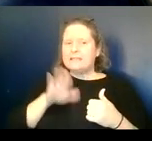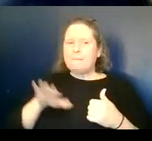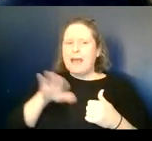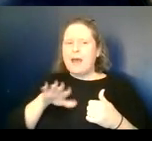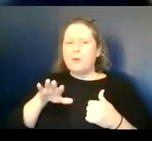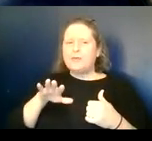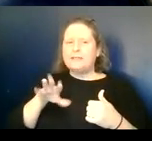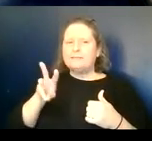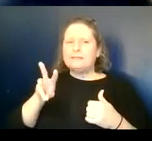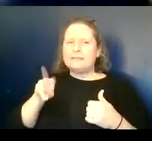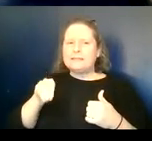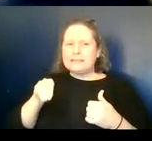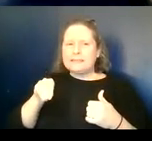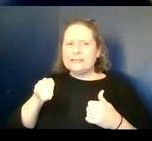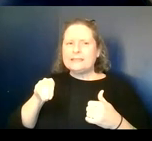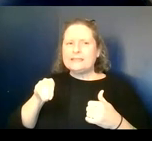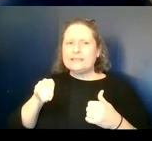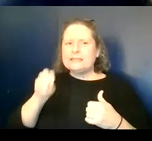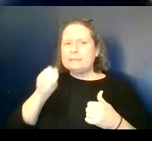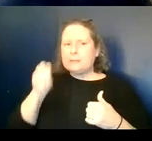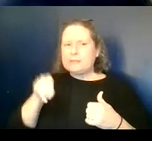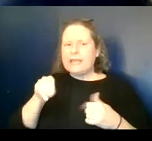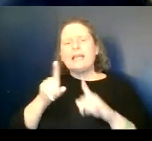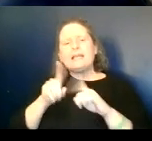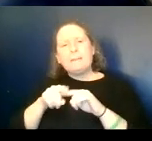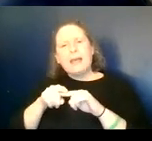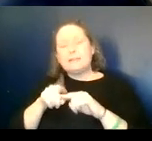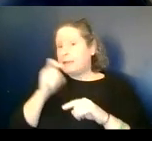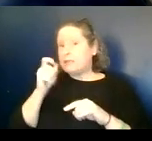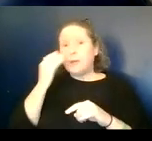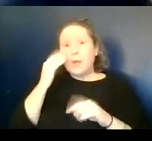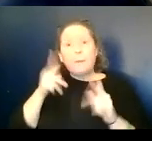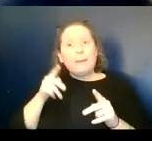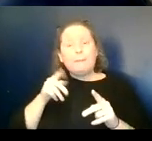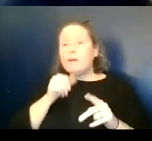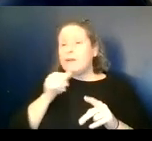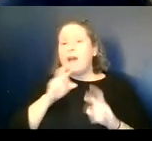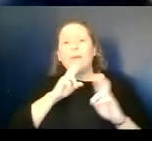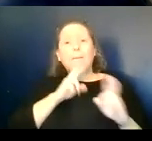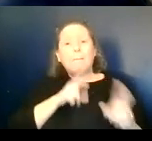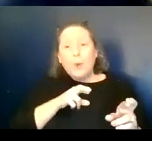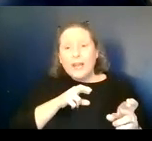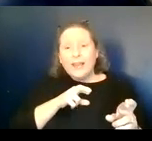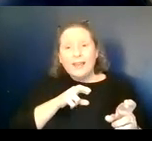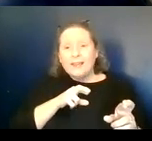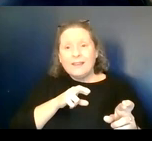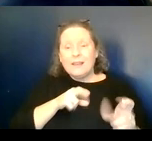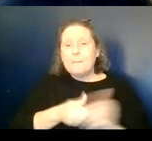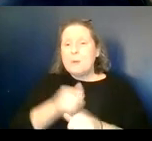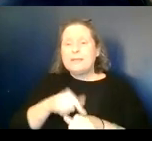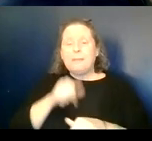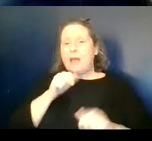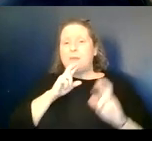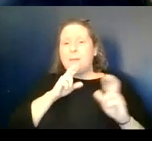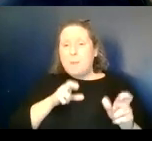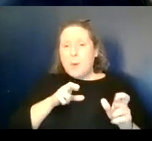people aren't reporting as much, right? So reporting rates are very low. And this is what we know to be true. And then I will add that prosecution